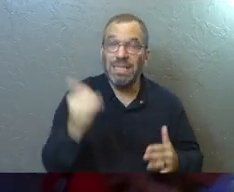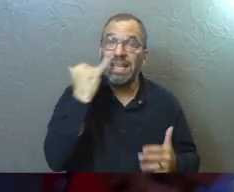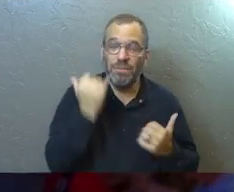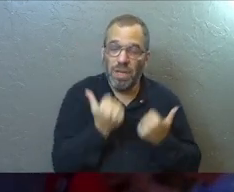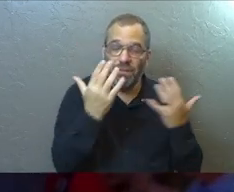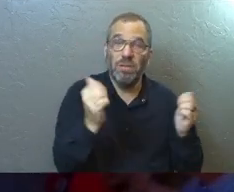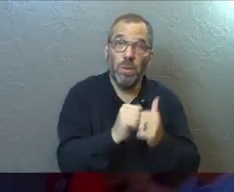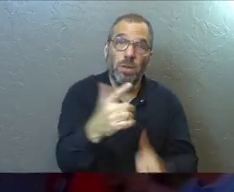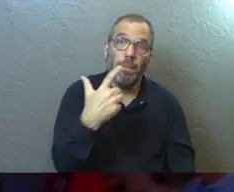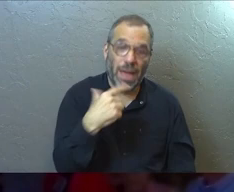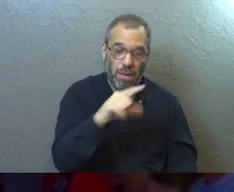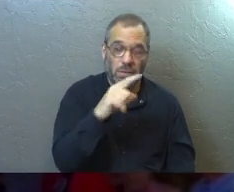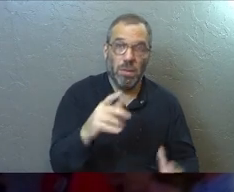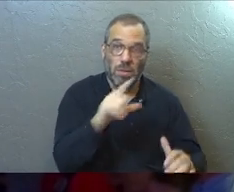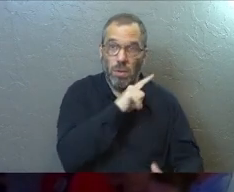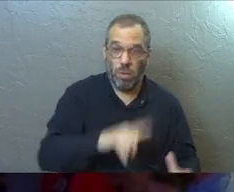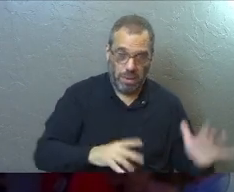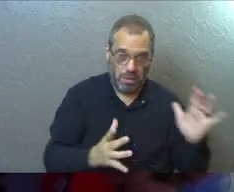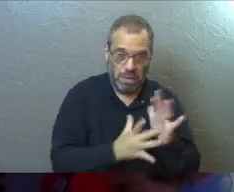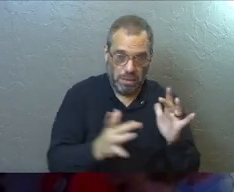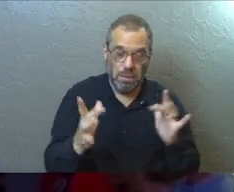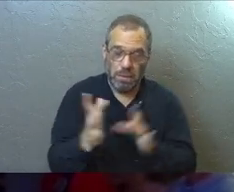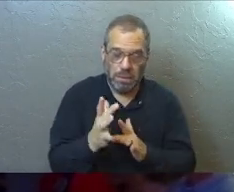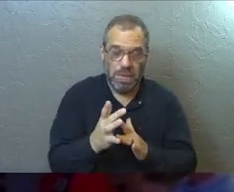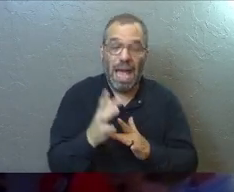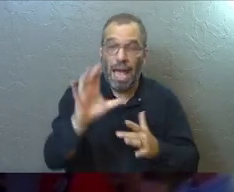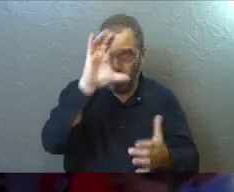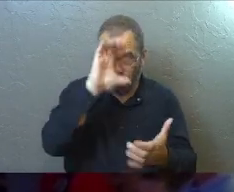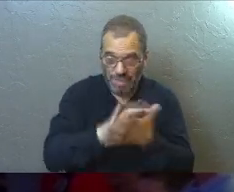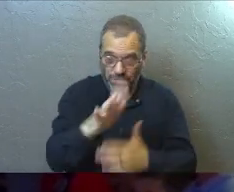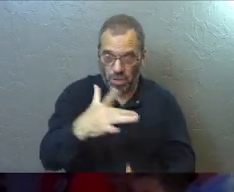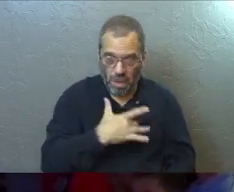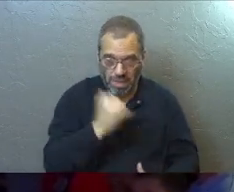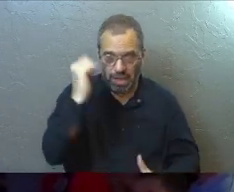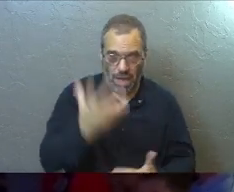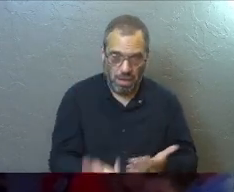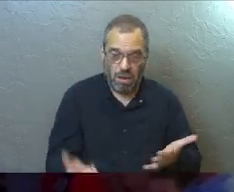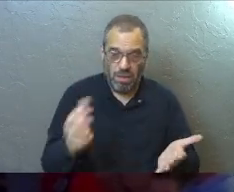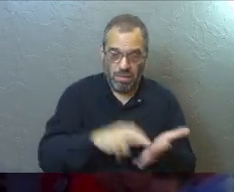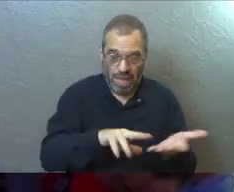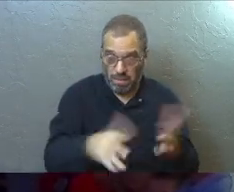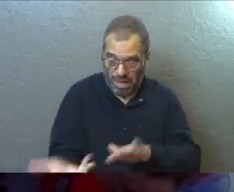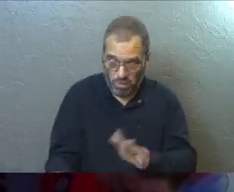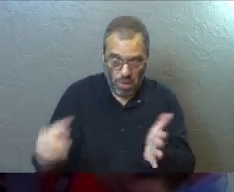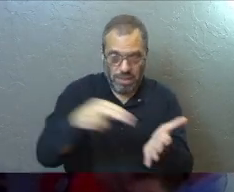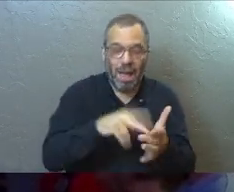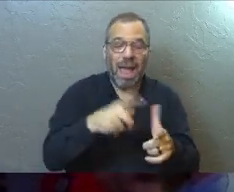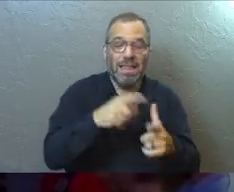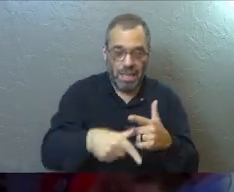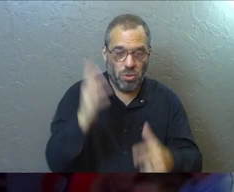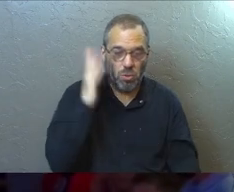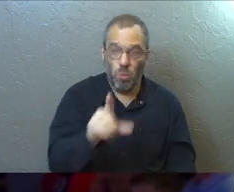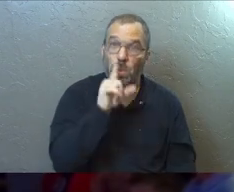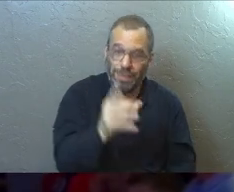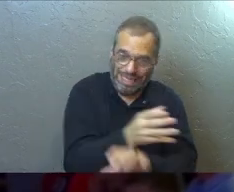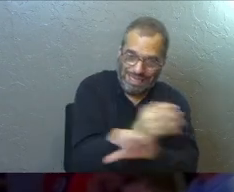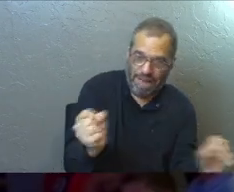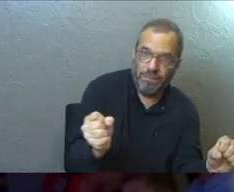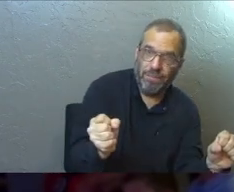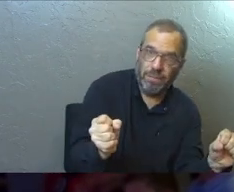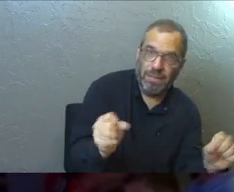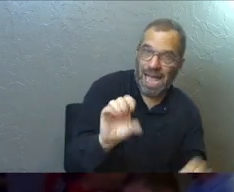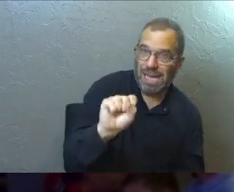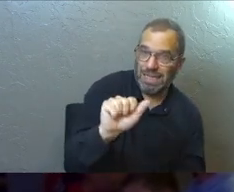you confess with your mouth that Jesus is Lord, and if you believe in your heart that God raised him from the dead, then you will be